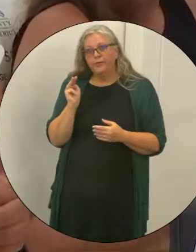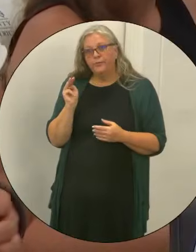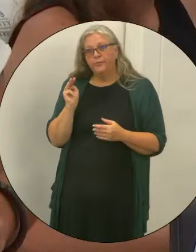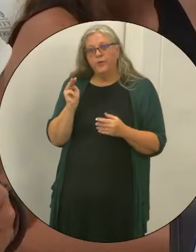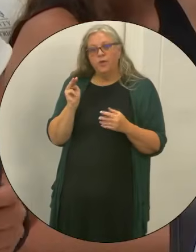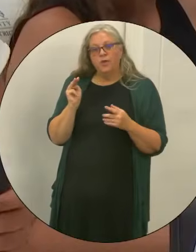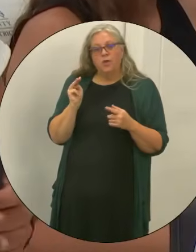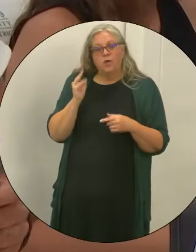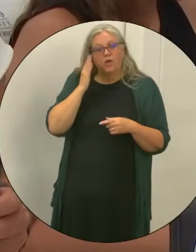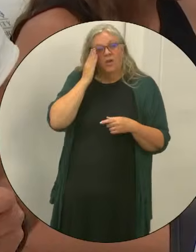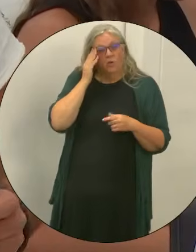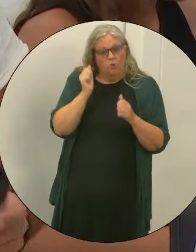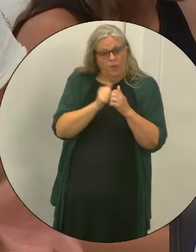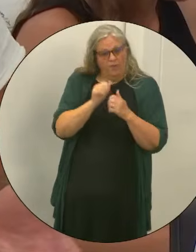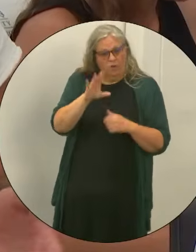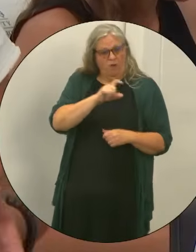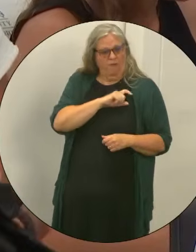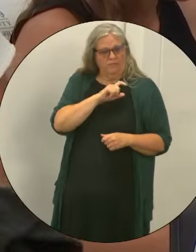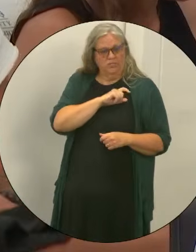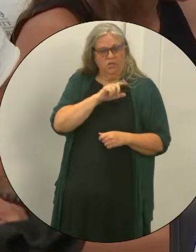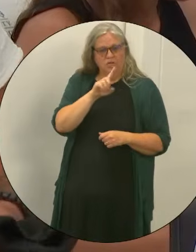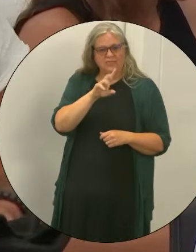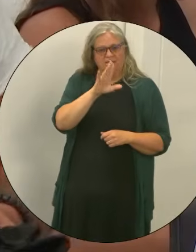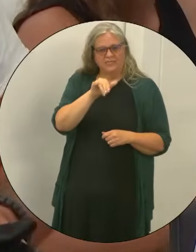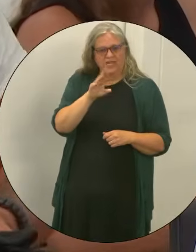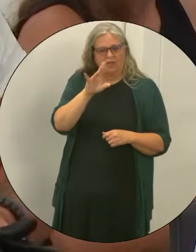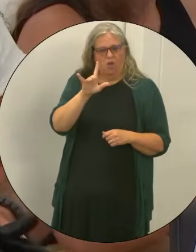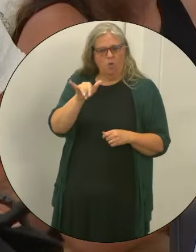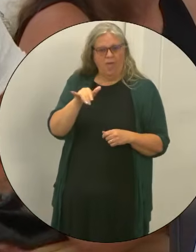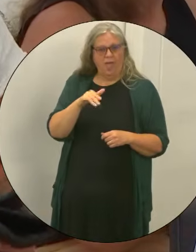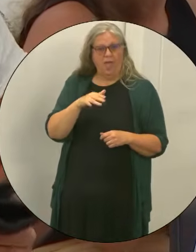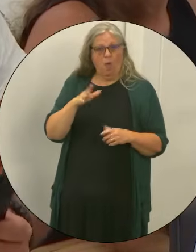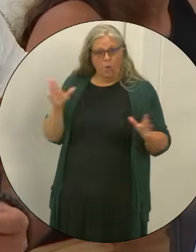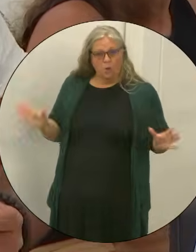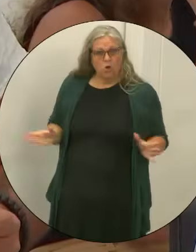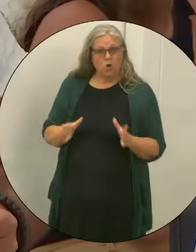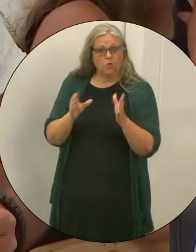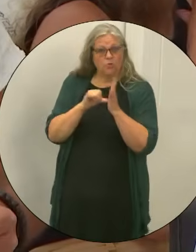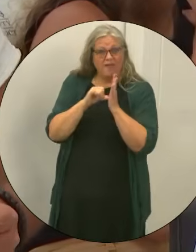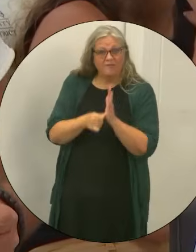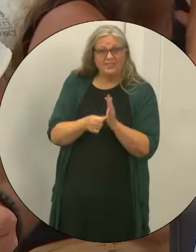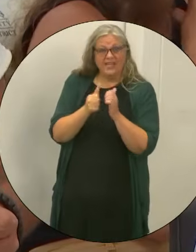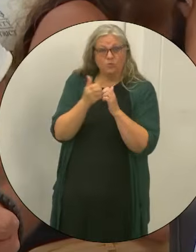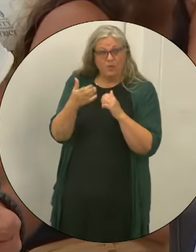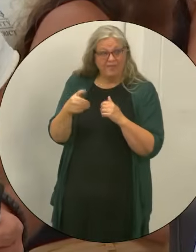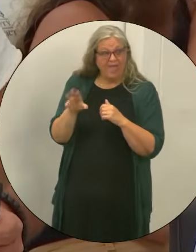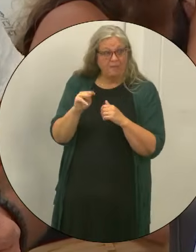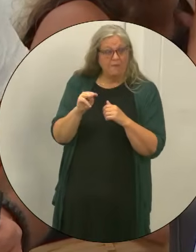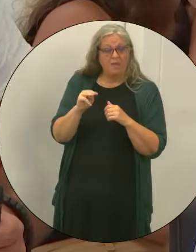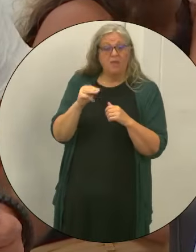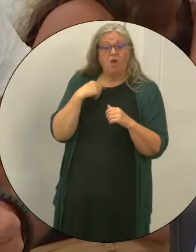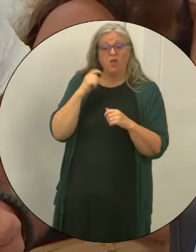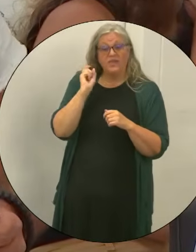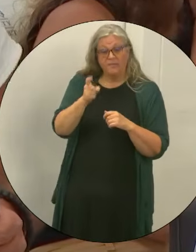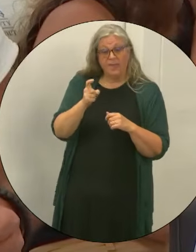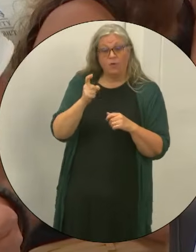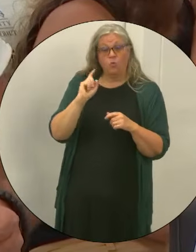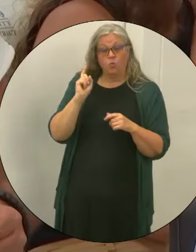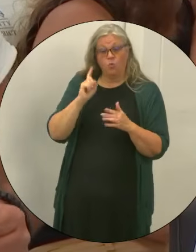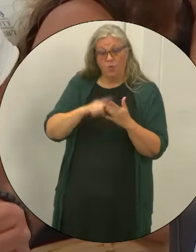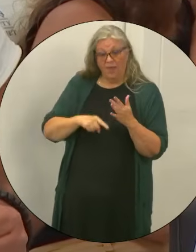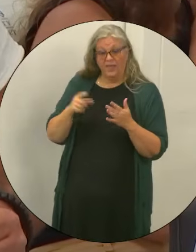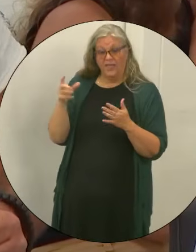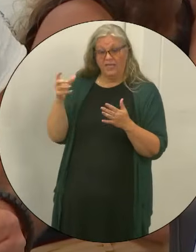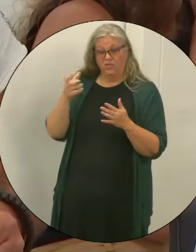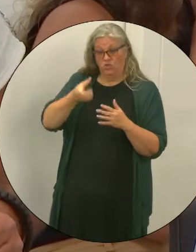Dusty Callway, your officer, I would like the urge the board to please emphasize with him on returning what he took from me. I have a witness from my